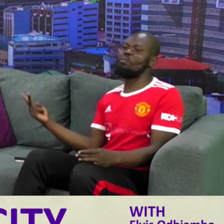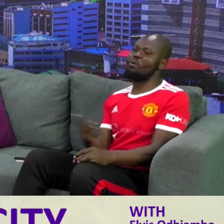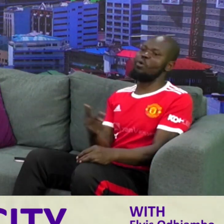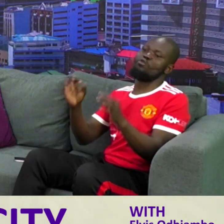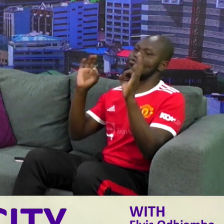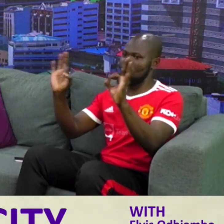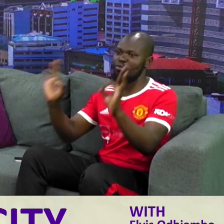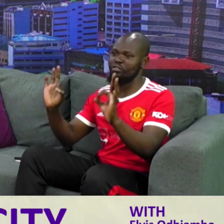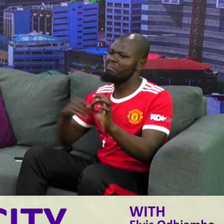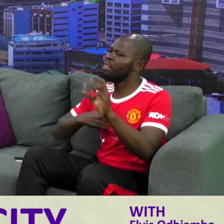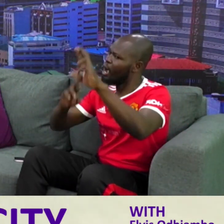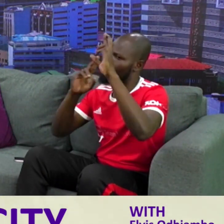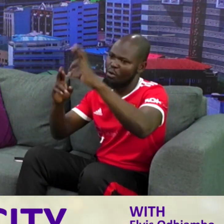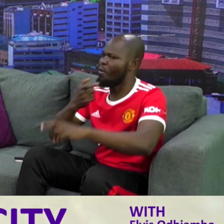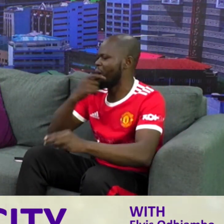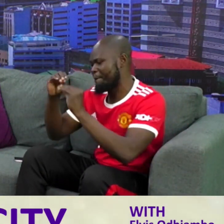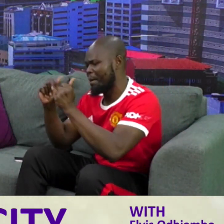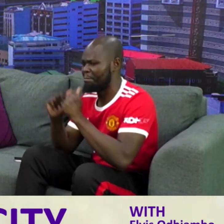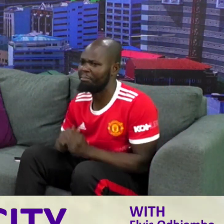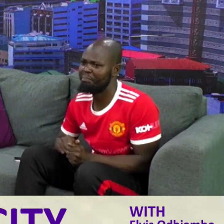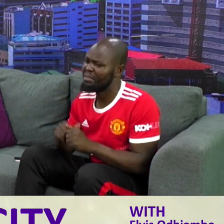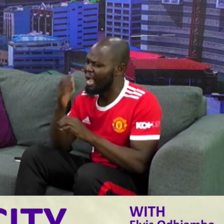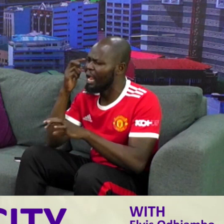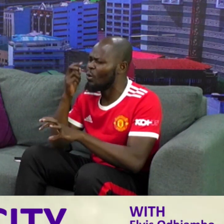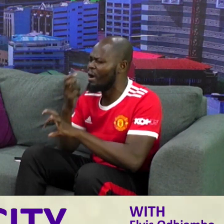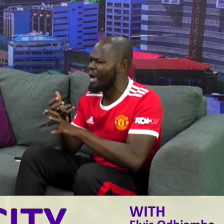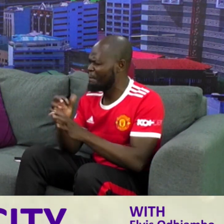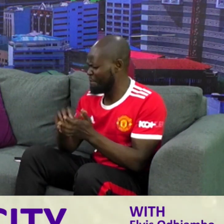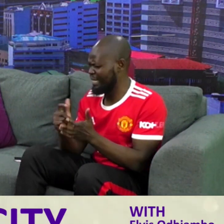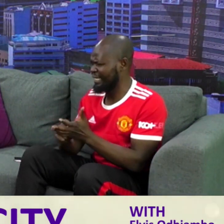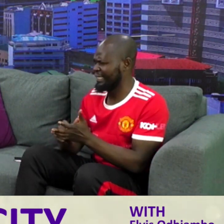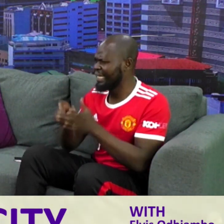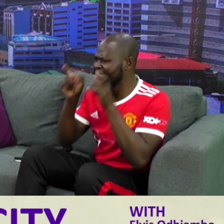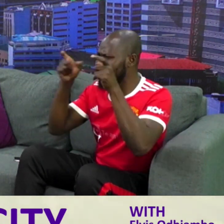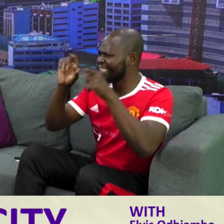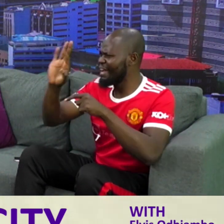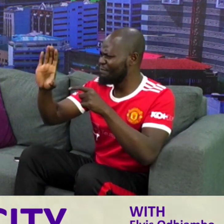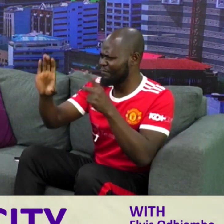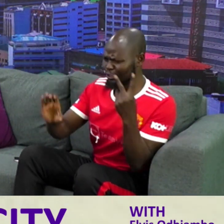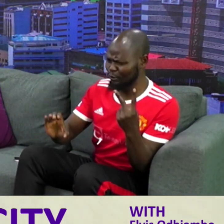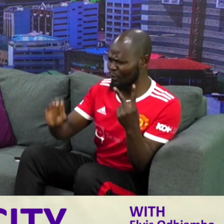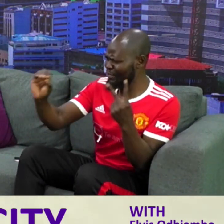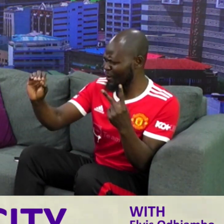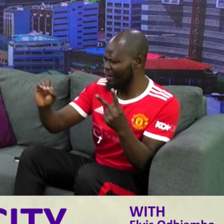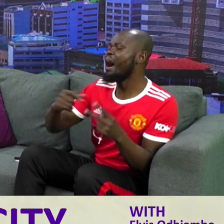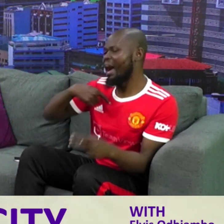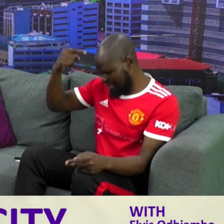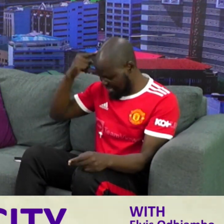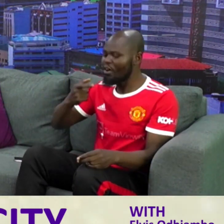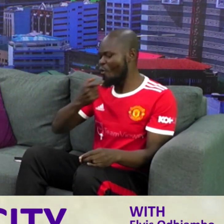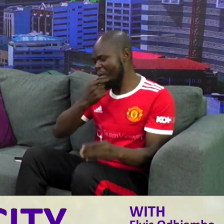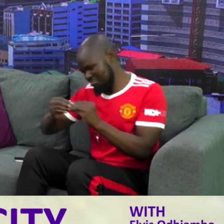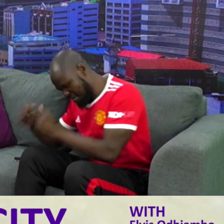0-0 because both games are good. But I'm hopeful that Gor Mahia can really